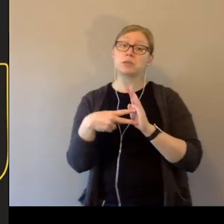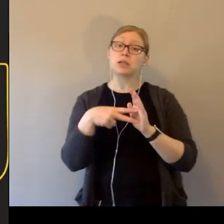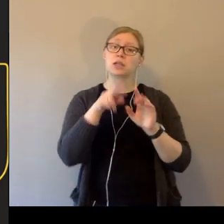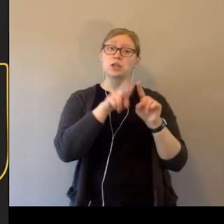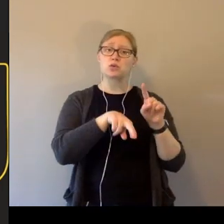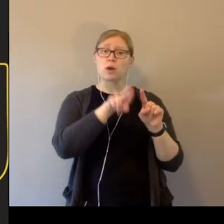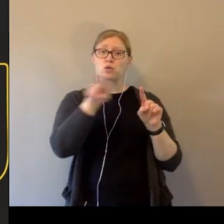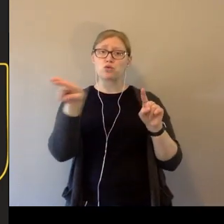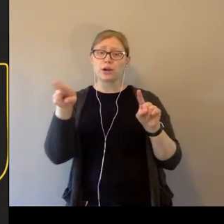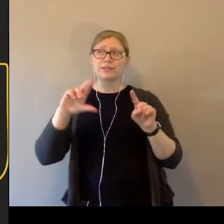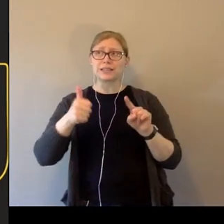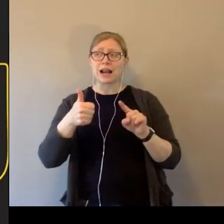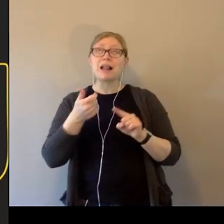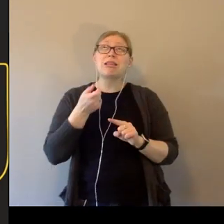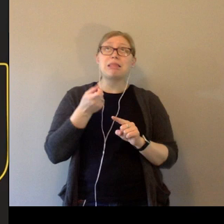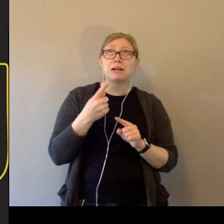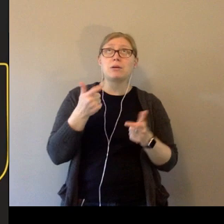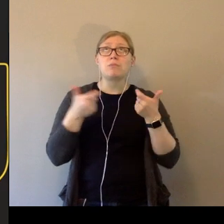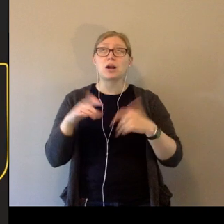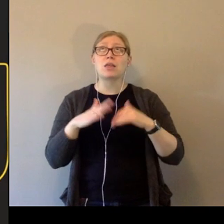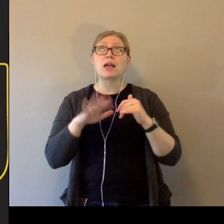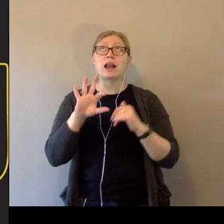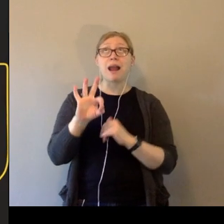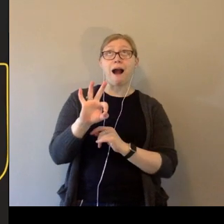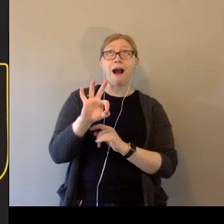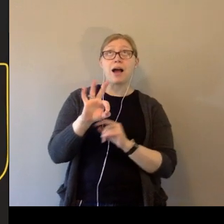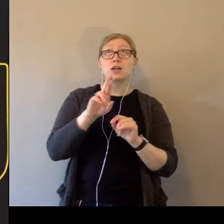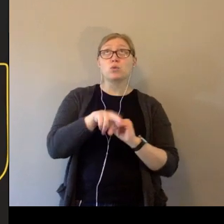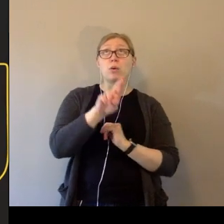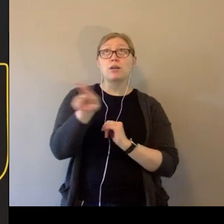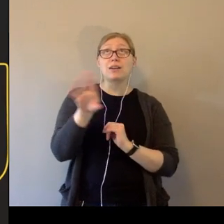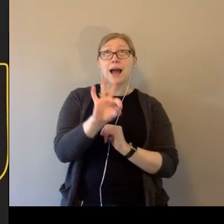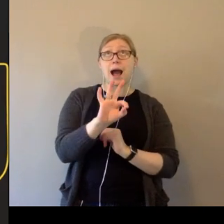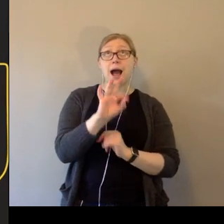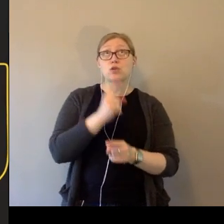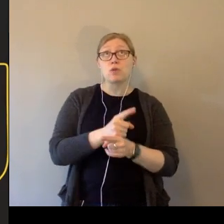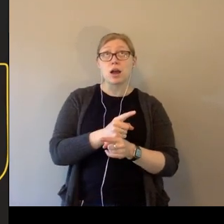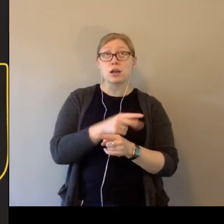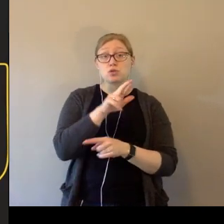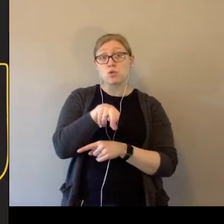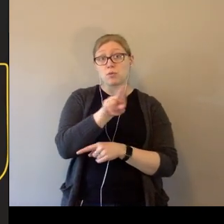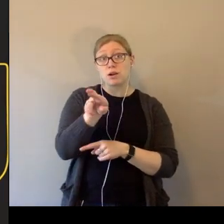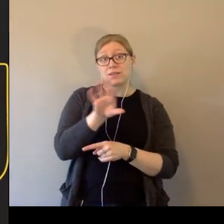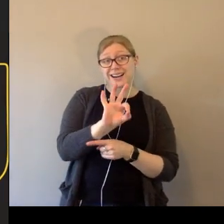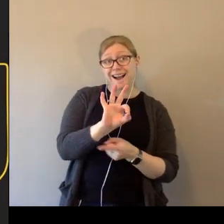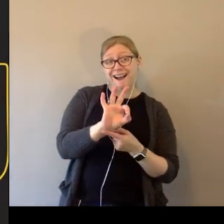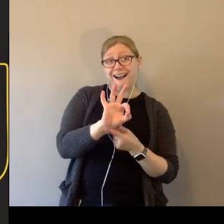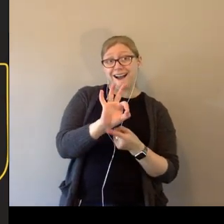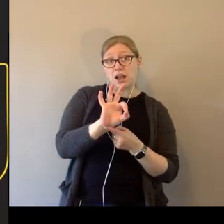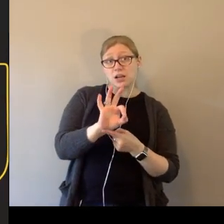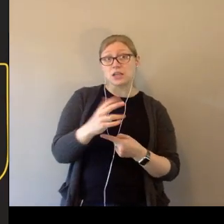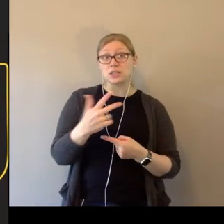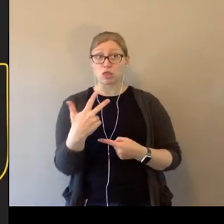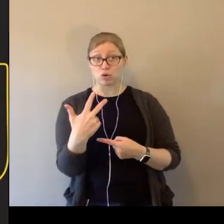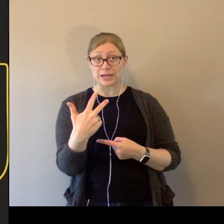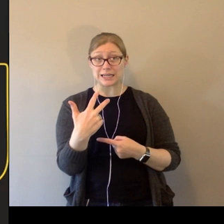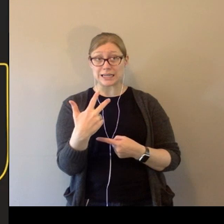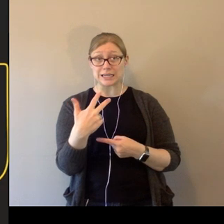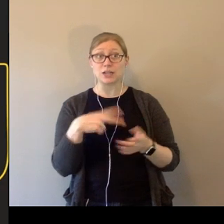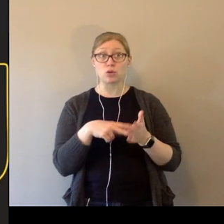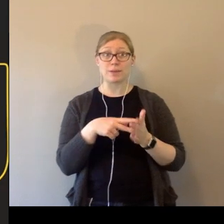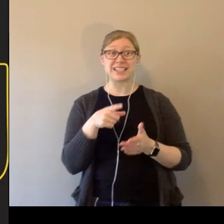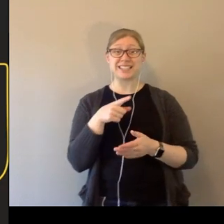well, that's a little bit bigger than 9. It's going to be close to the square root of 9, which is a little bit bigger than 3,